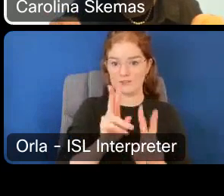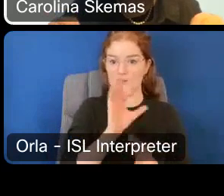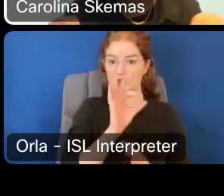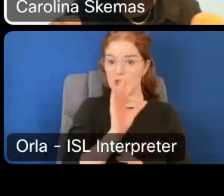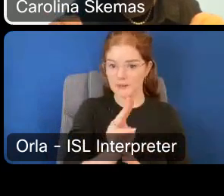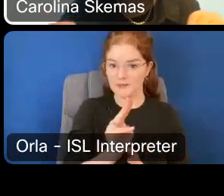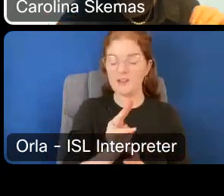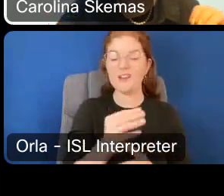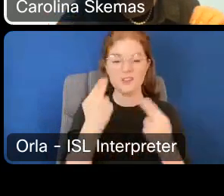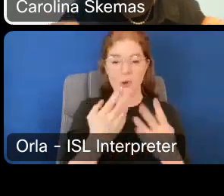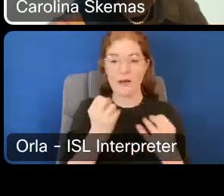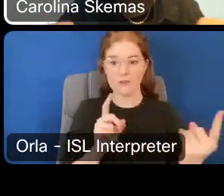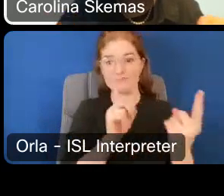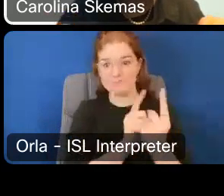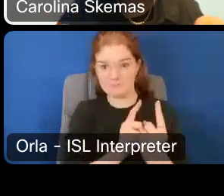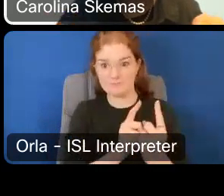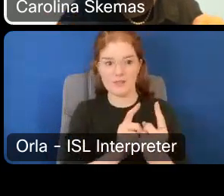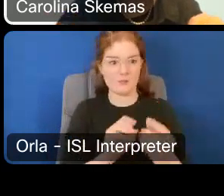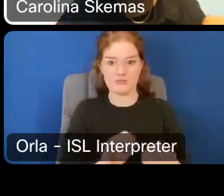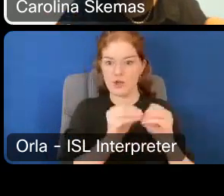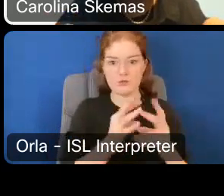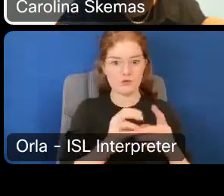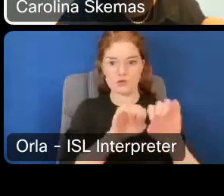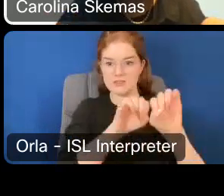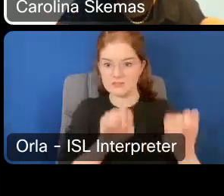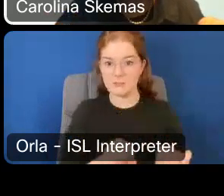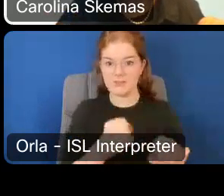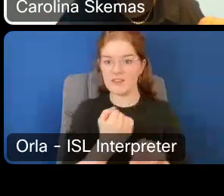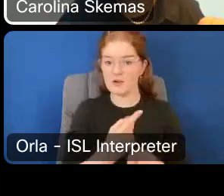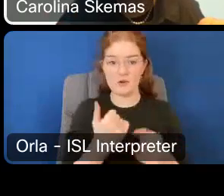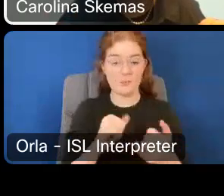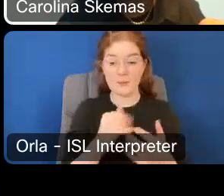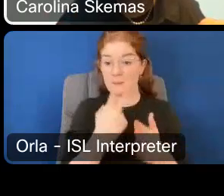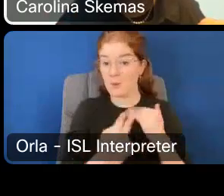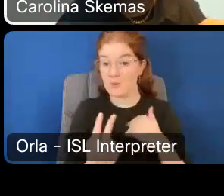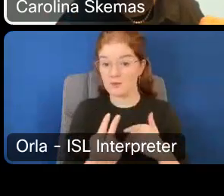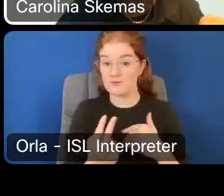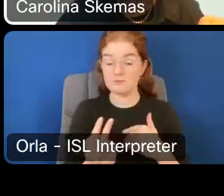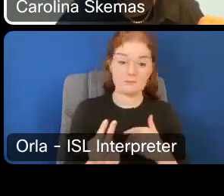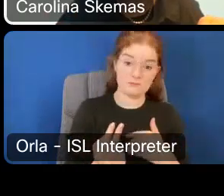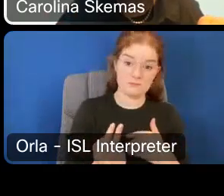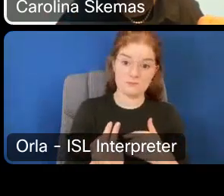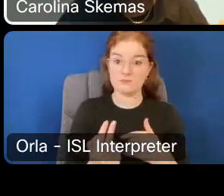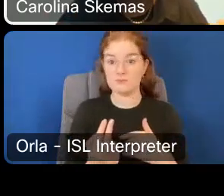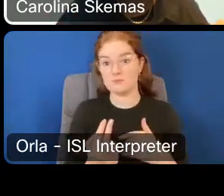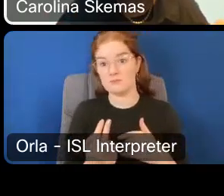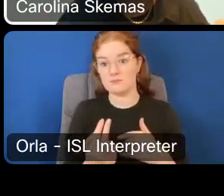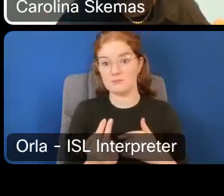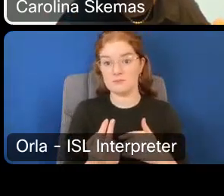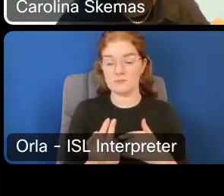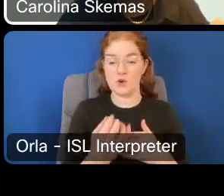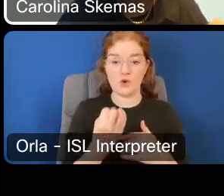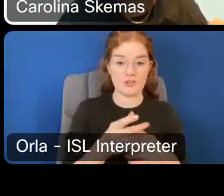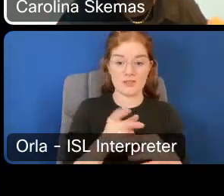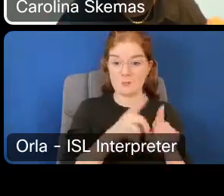is usually interaction with the product or a system, or maybe sometimes both, or maybe sometimes, depending on that GP practice, they